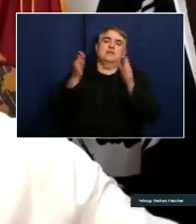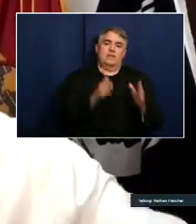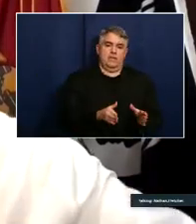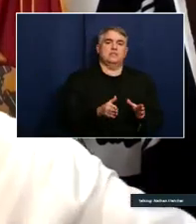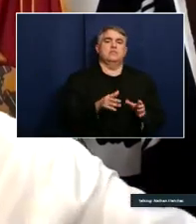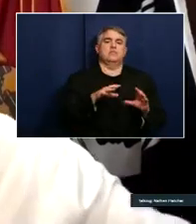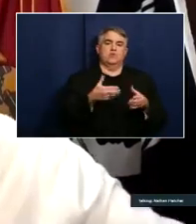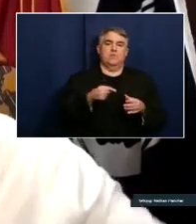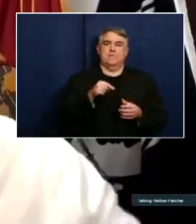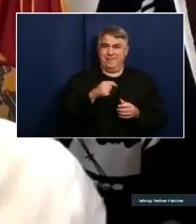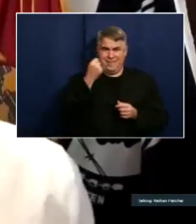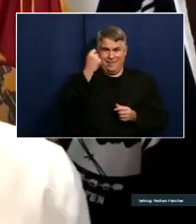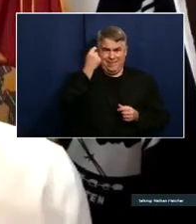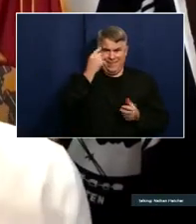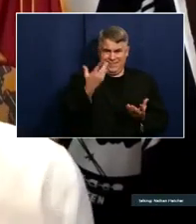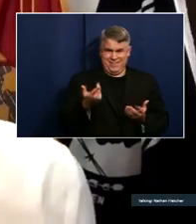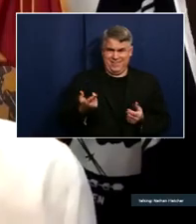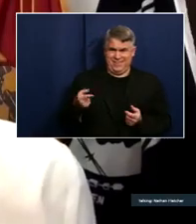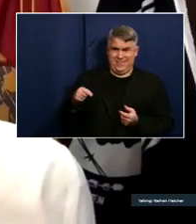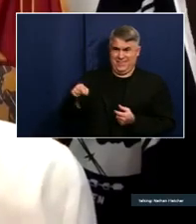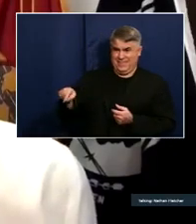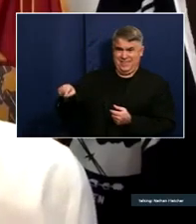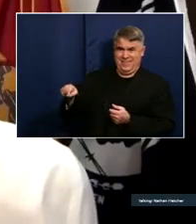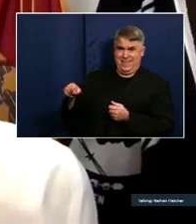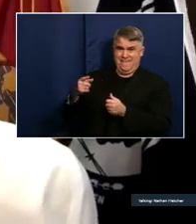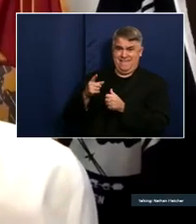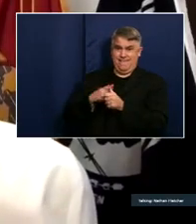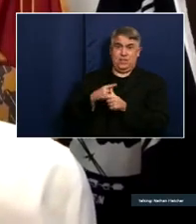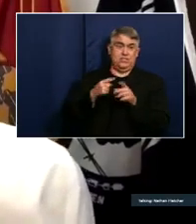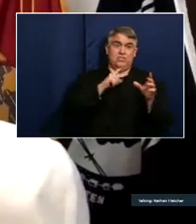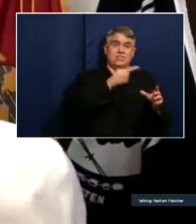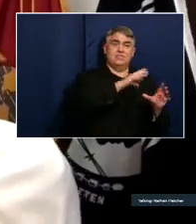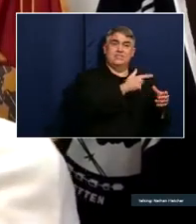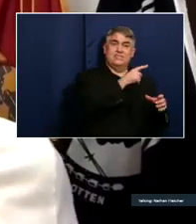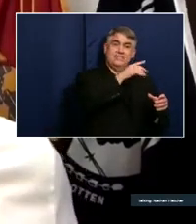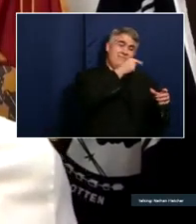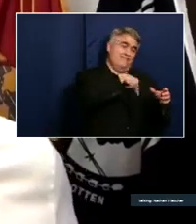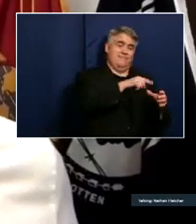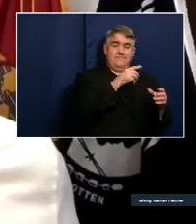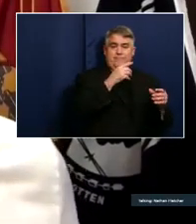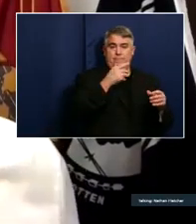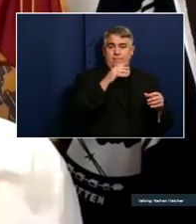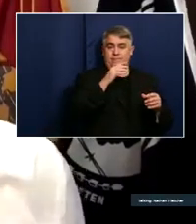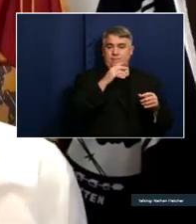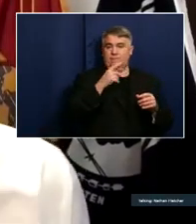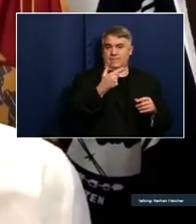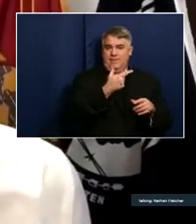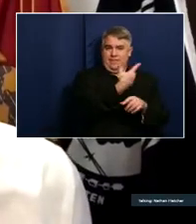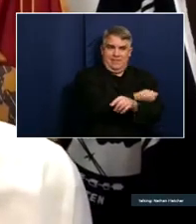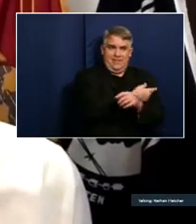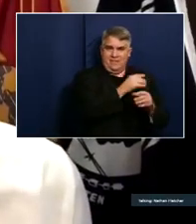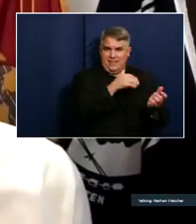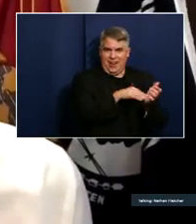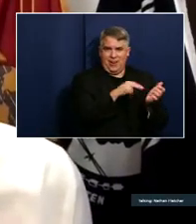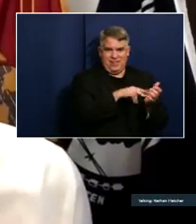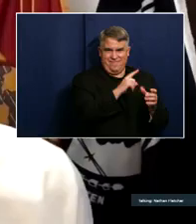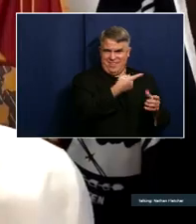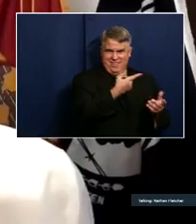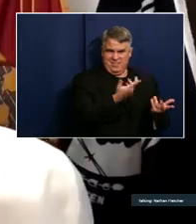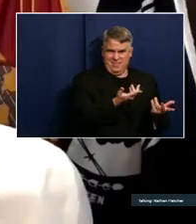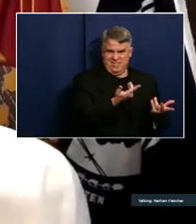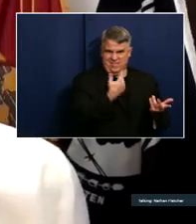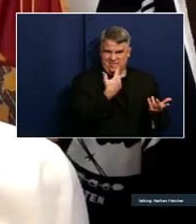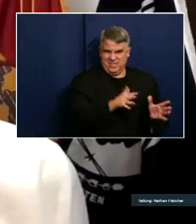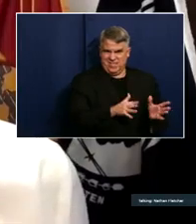second dosages for everyone who got a first dose. So we're not sure. We really hope the supply increases quickly. And we know people